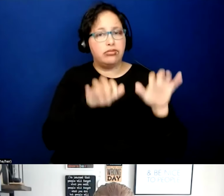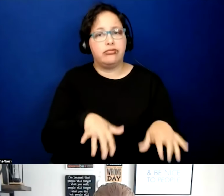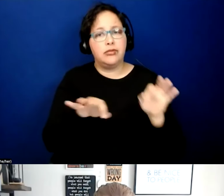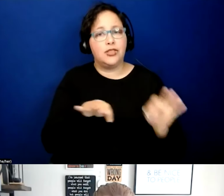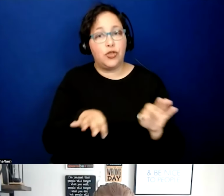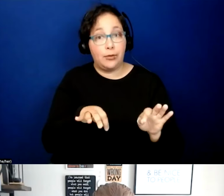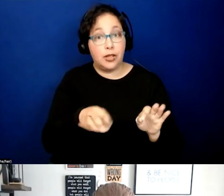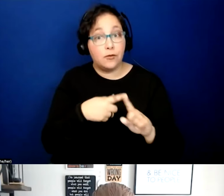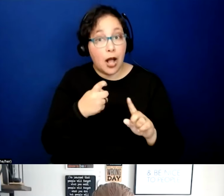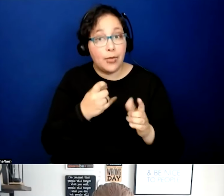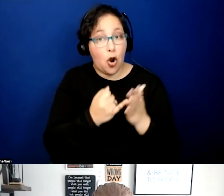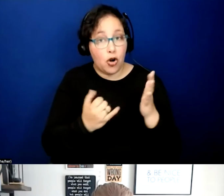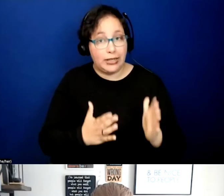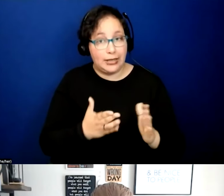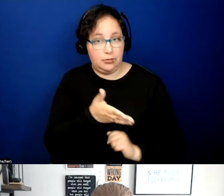accessible.